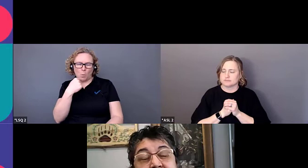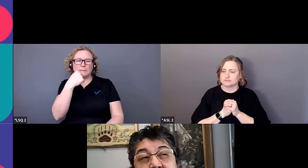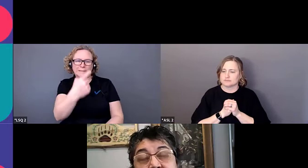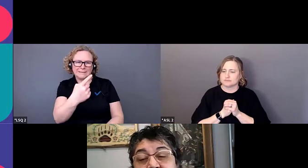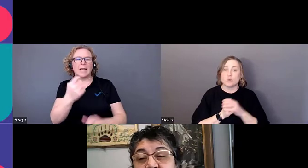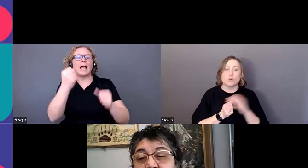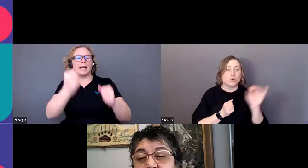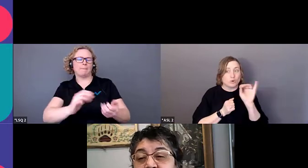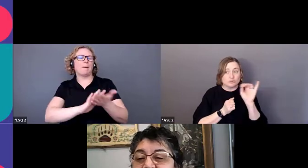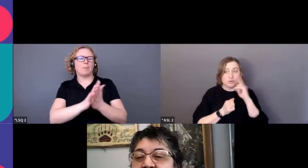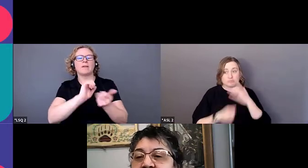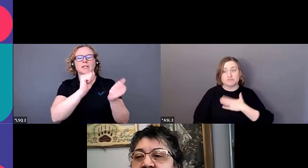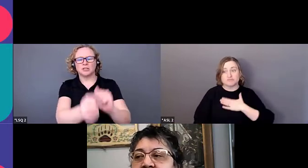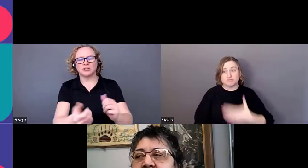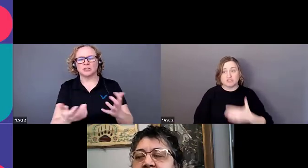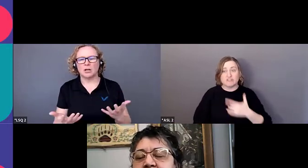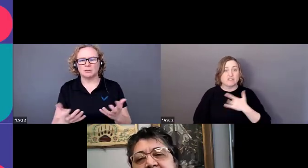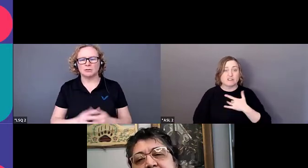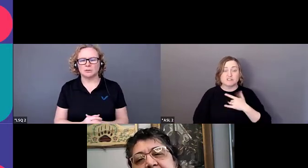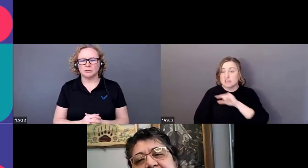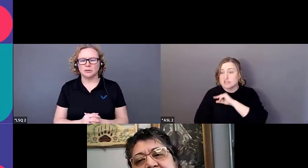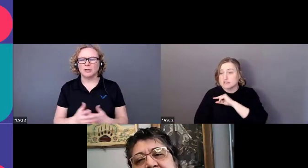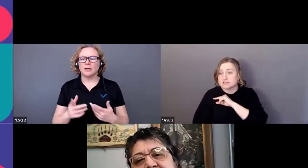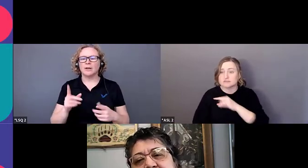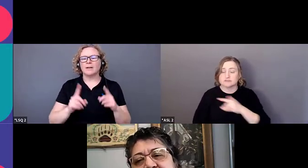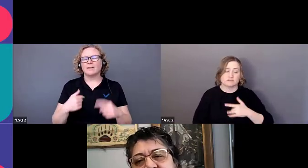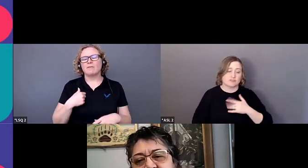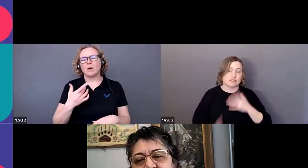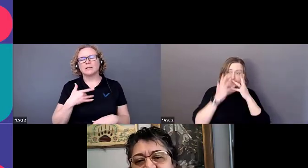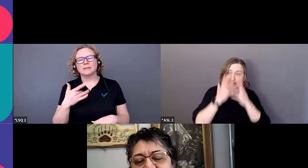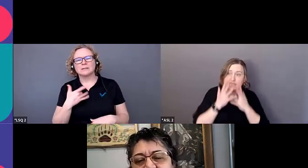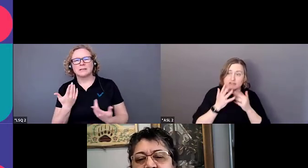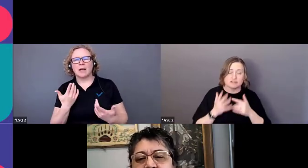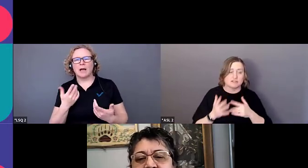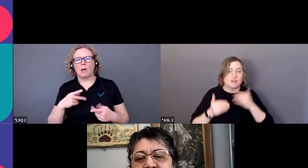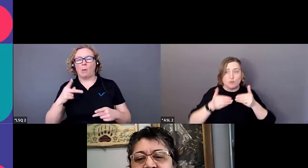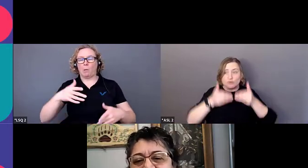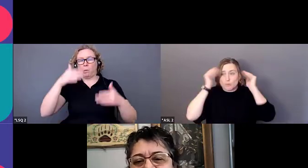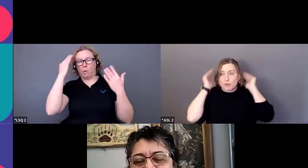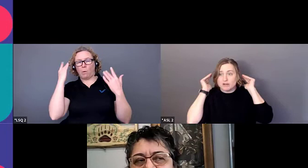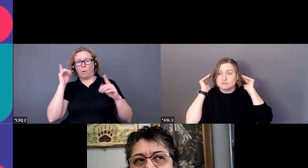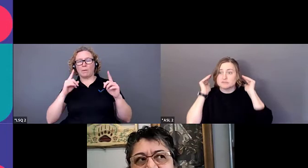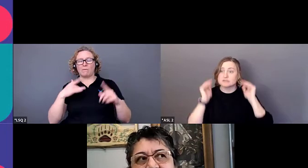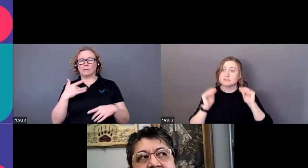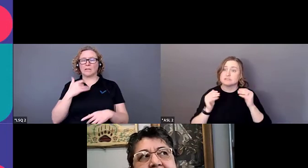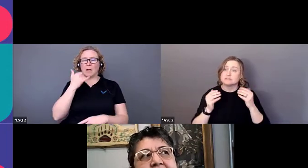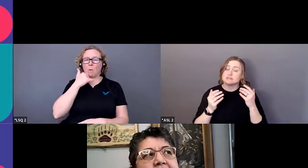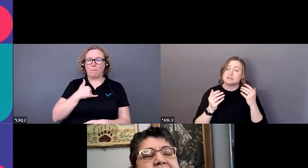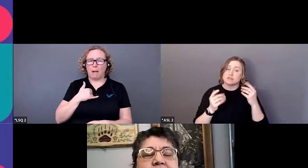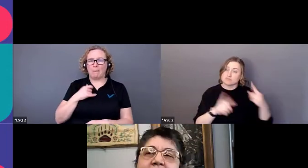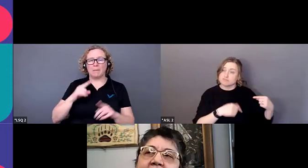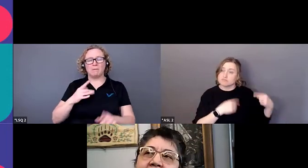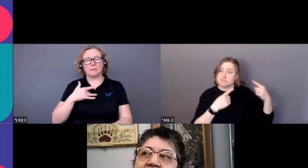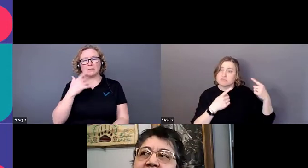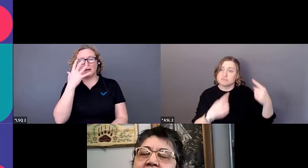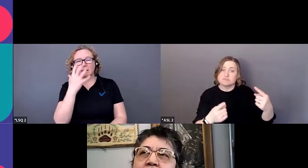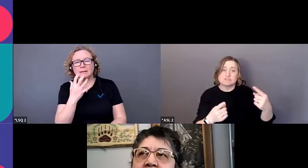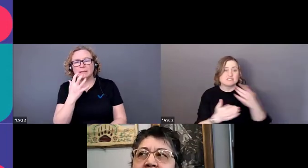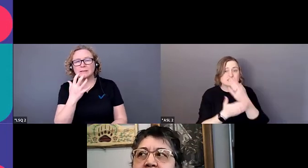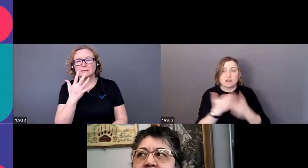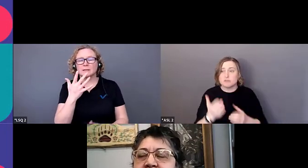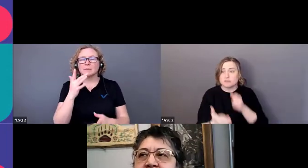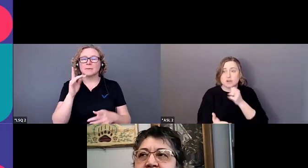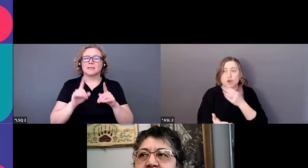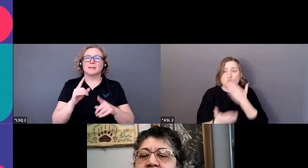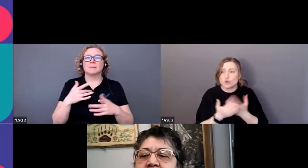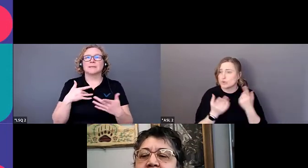a bit guilty and a bit sad that maybe I've done some disservice in my journey to date. And so the other thing I want